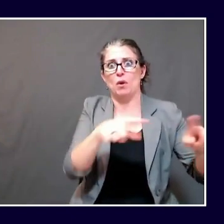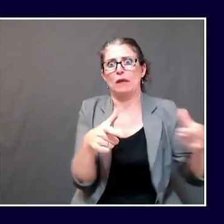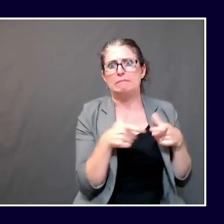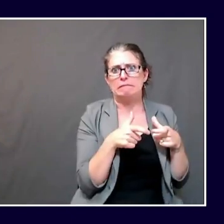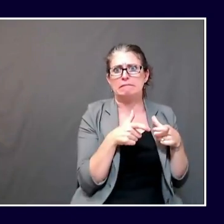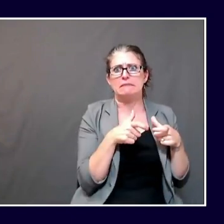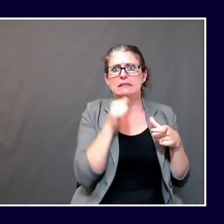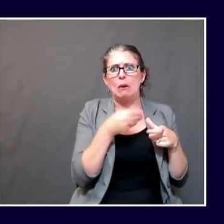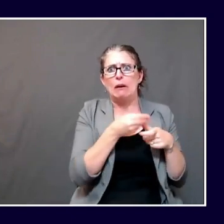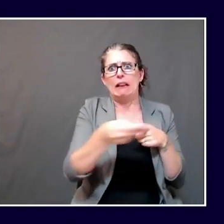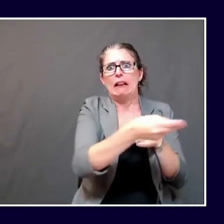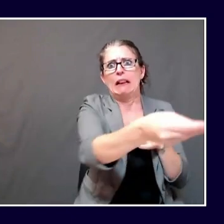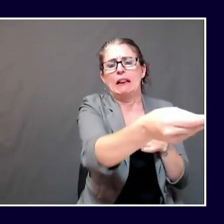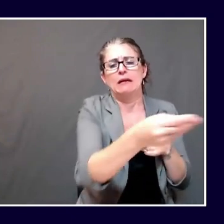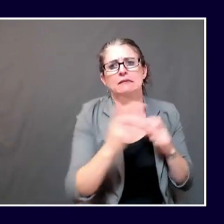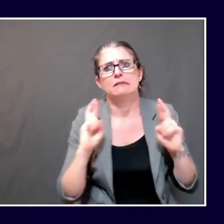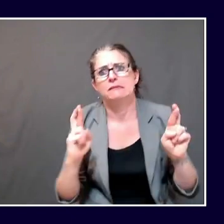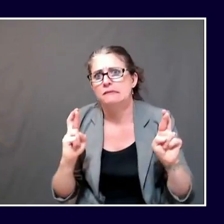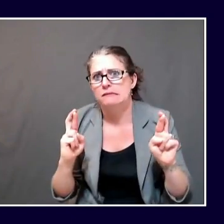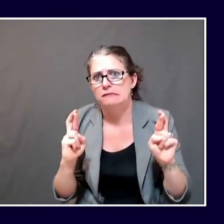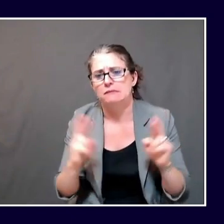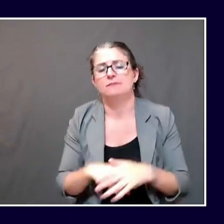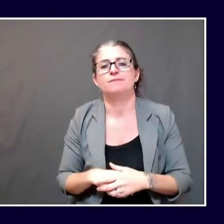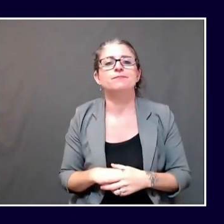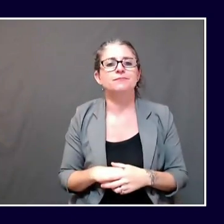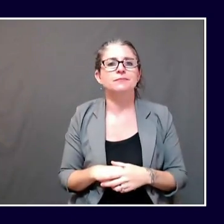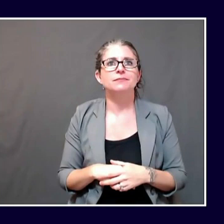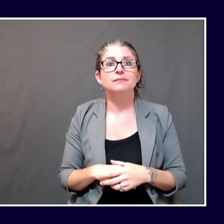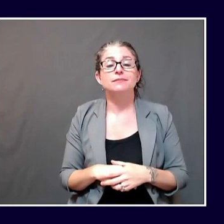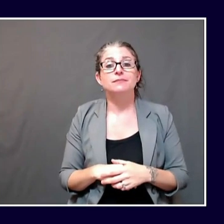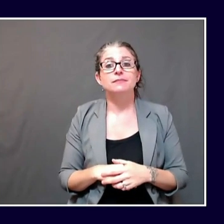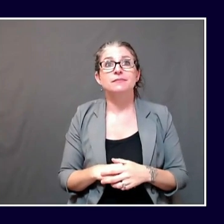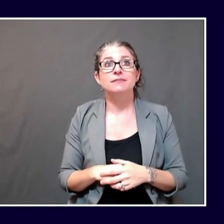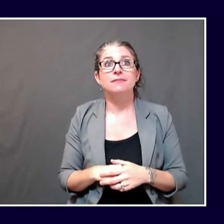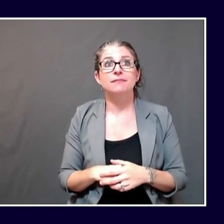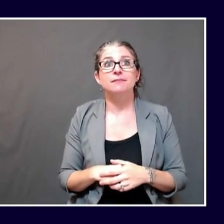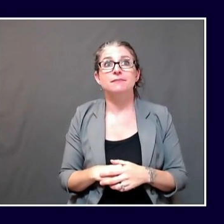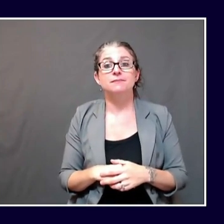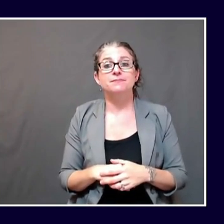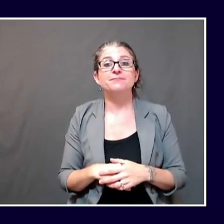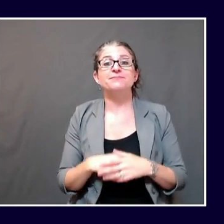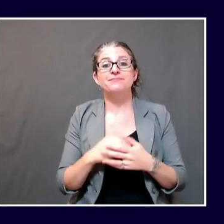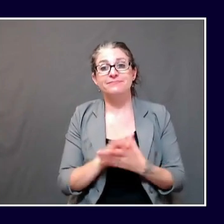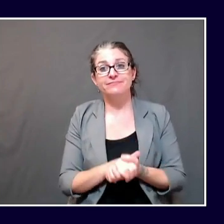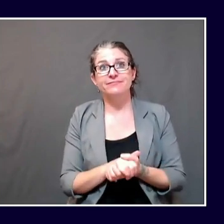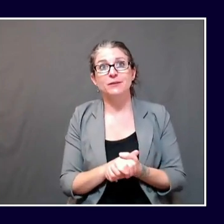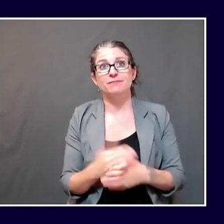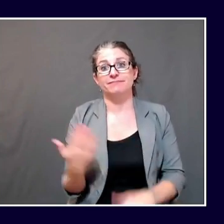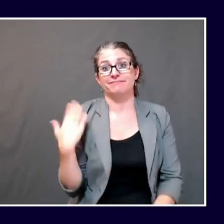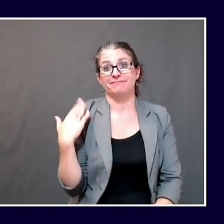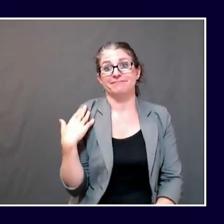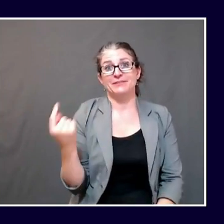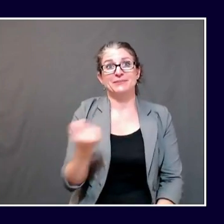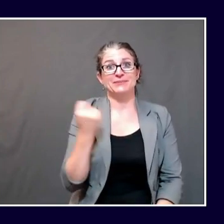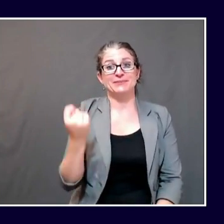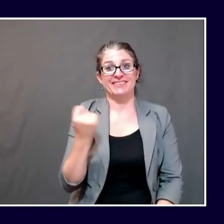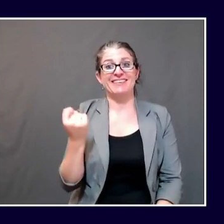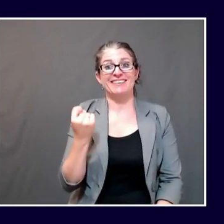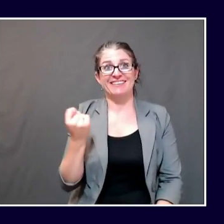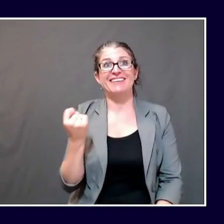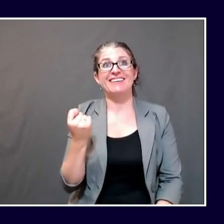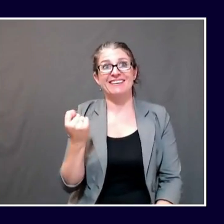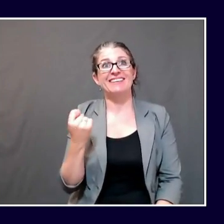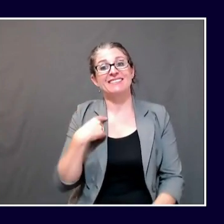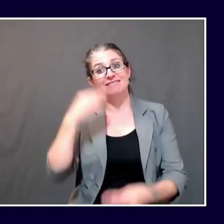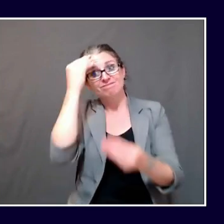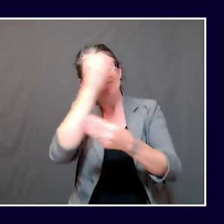On Tuesday, I asked everyone to go out and get their flu shot, and I wanted to make sure I was following my own advice. So yesterday,